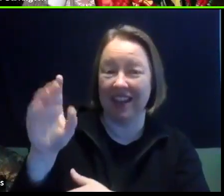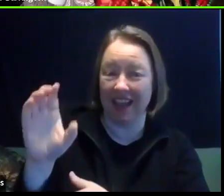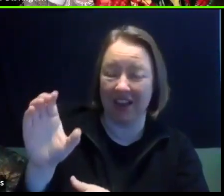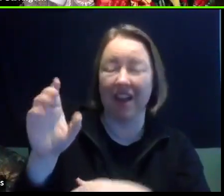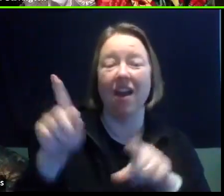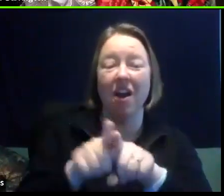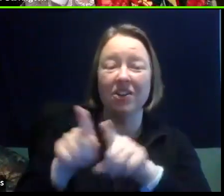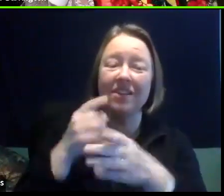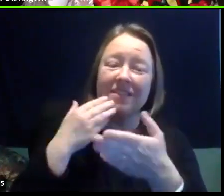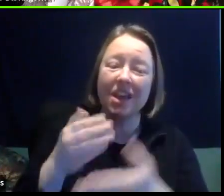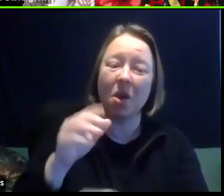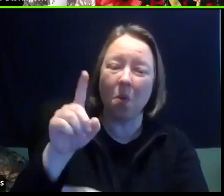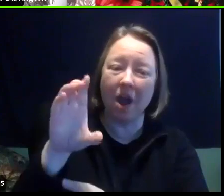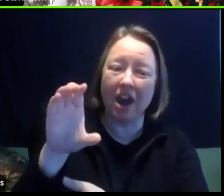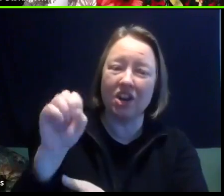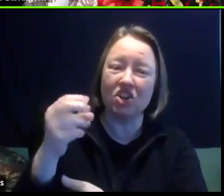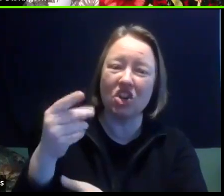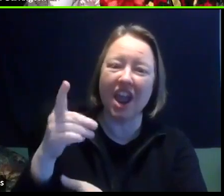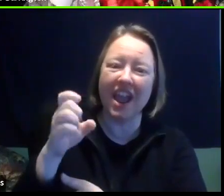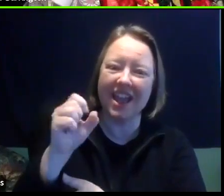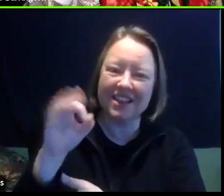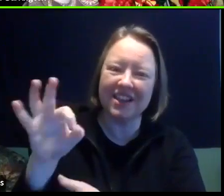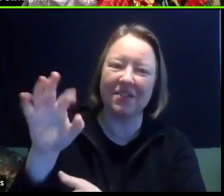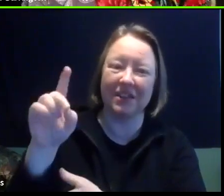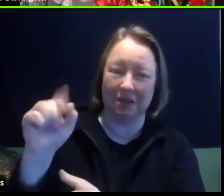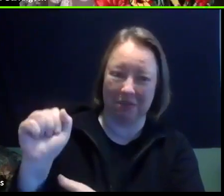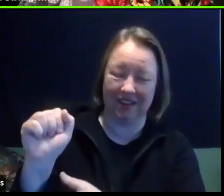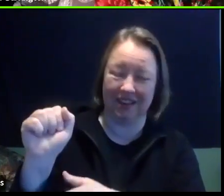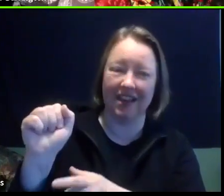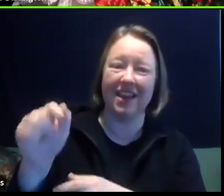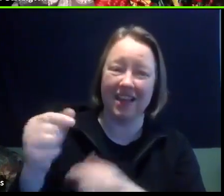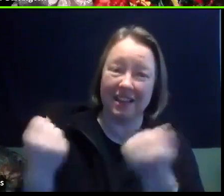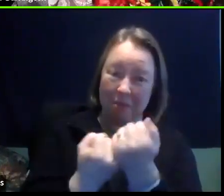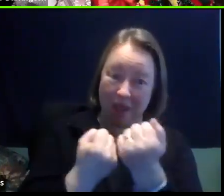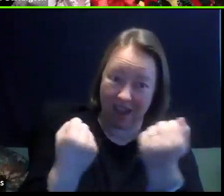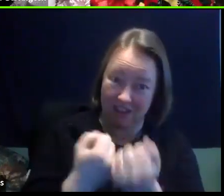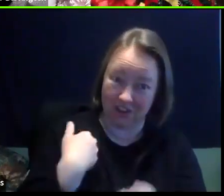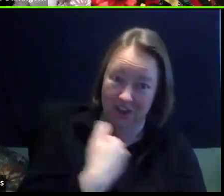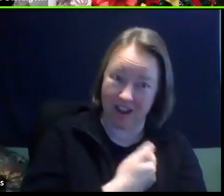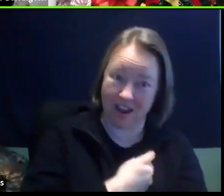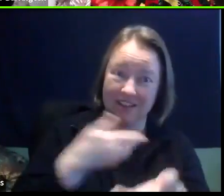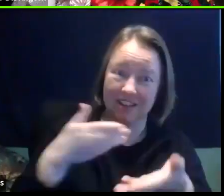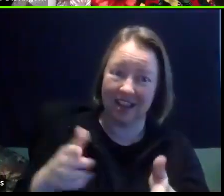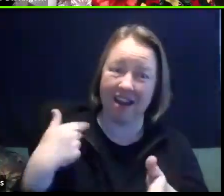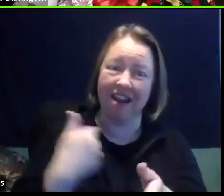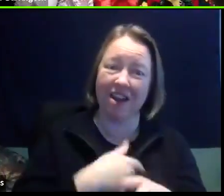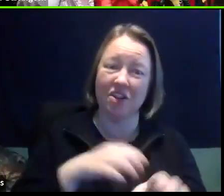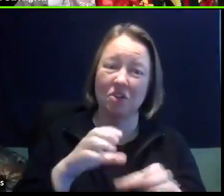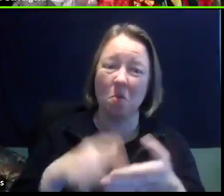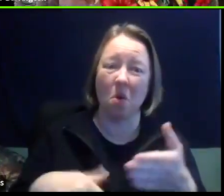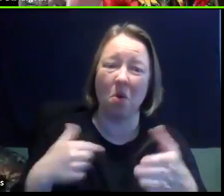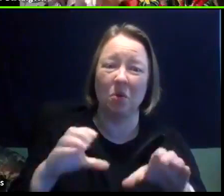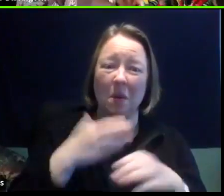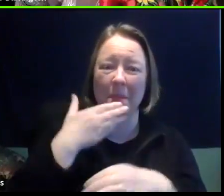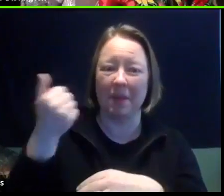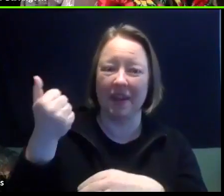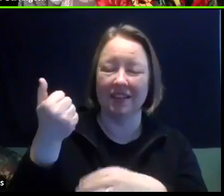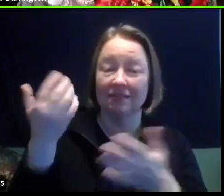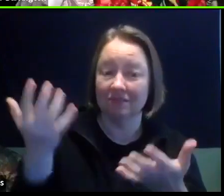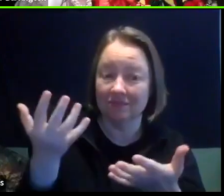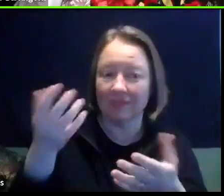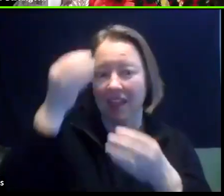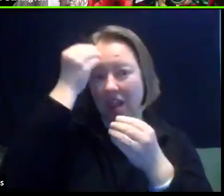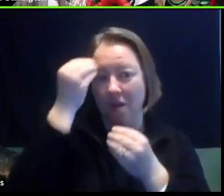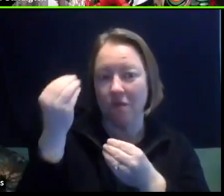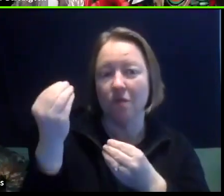and to 100 Shades of Disability. They sponsor us and they let us do what it is that we do best. And that's